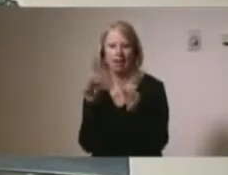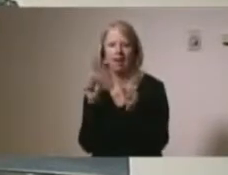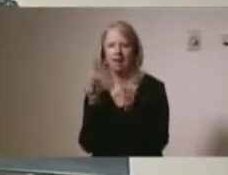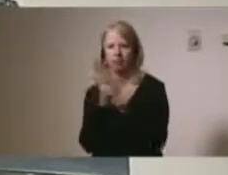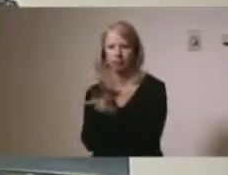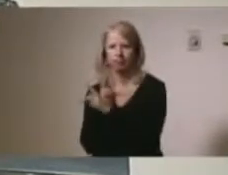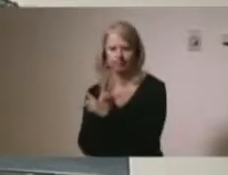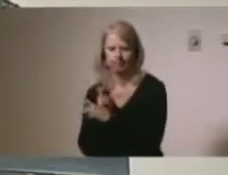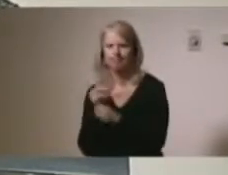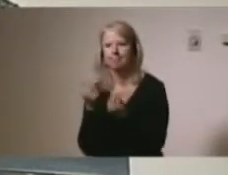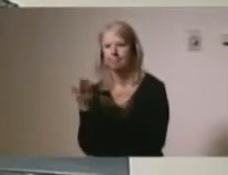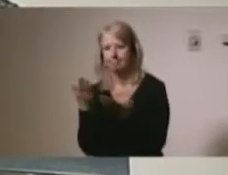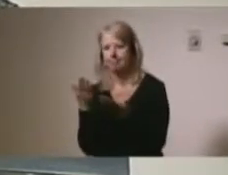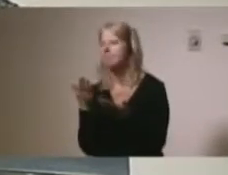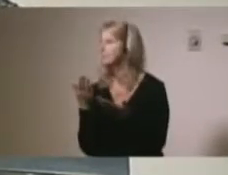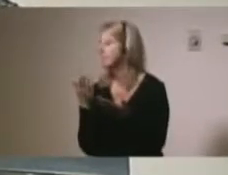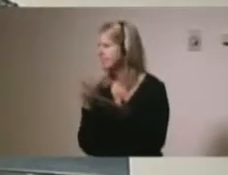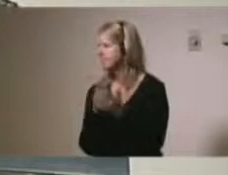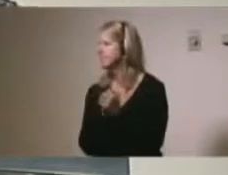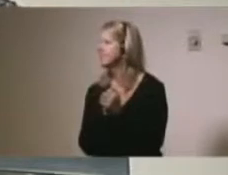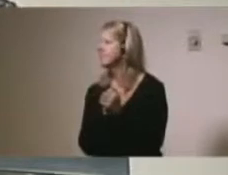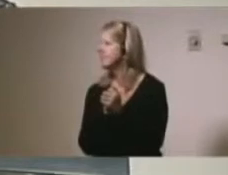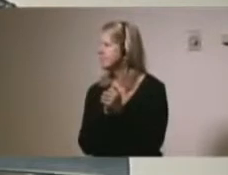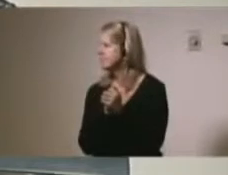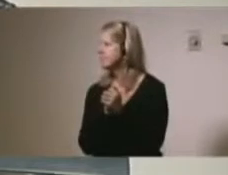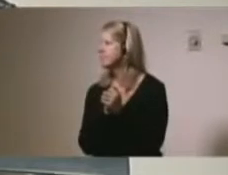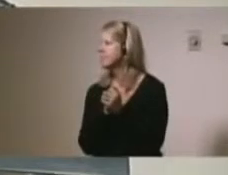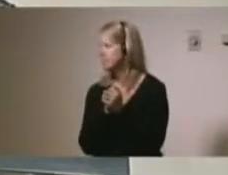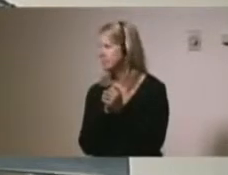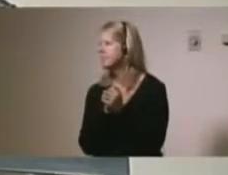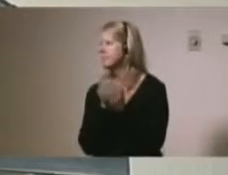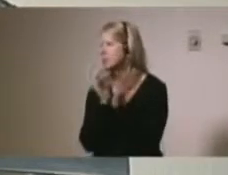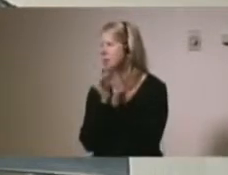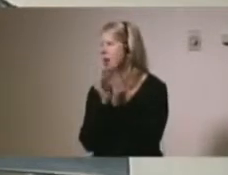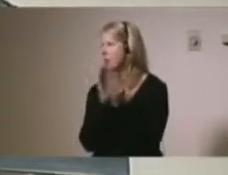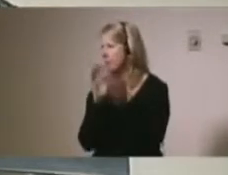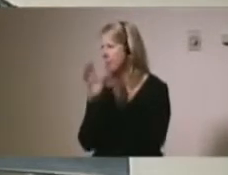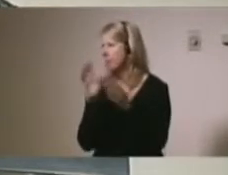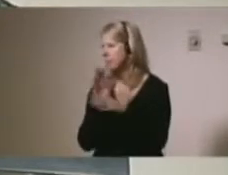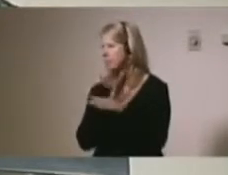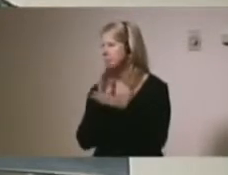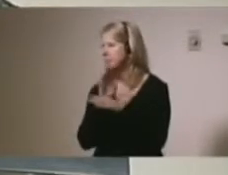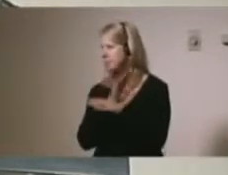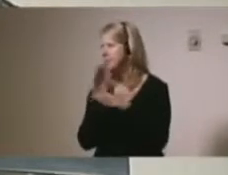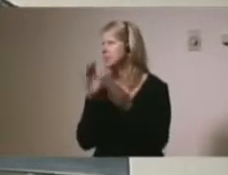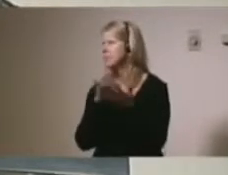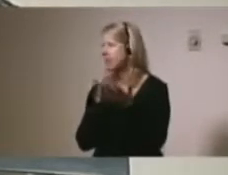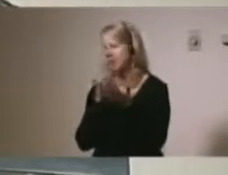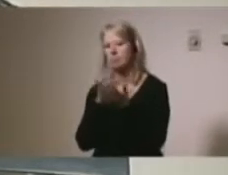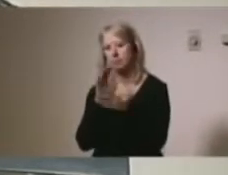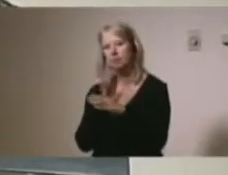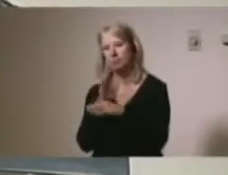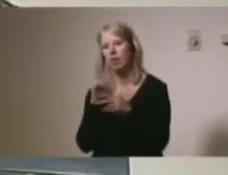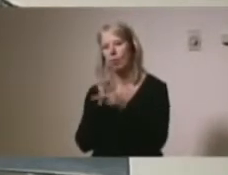to offer SMEs business loans, and we'll create 1,000